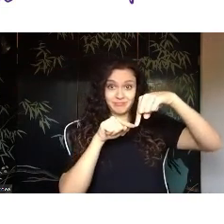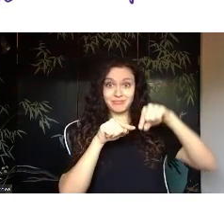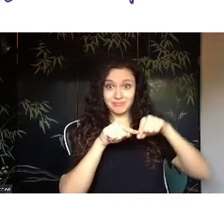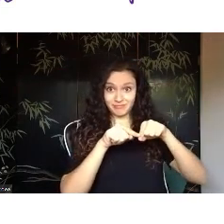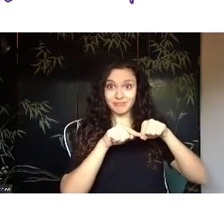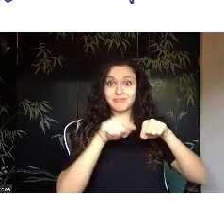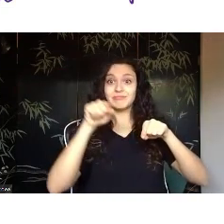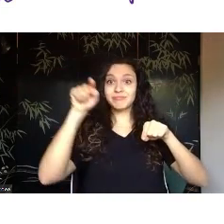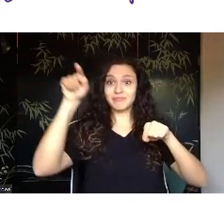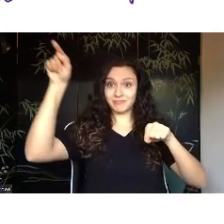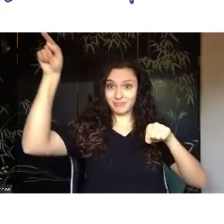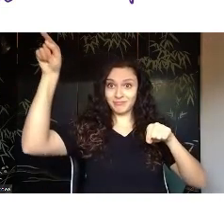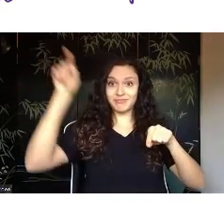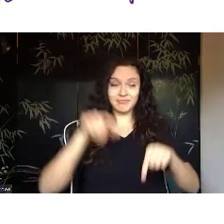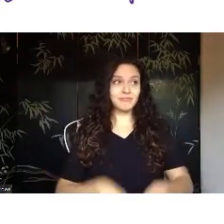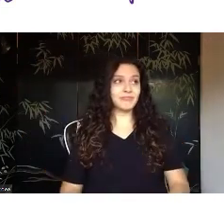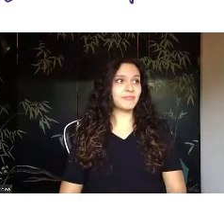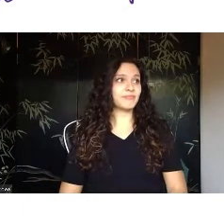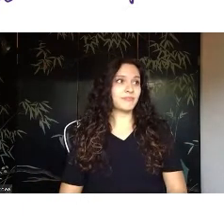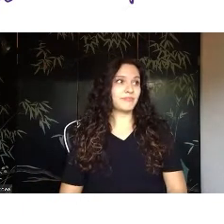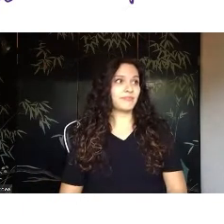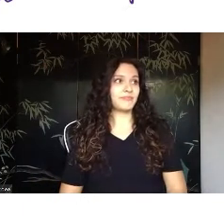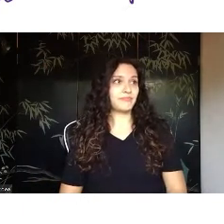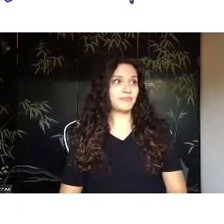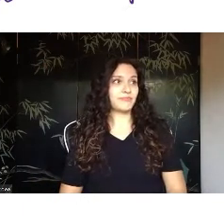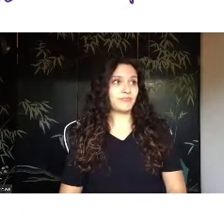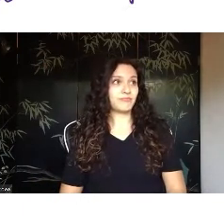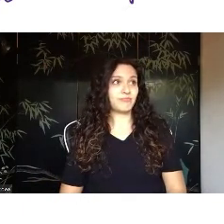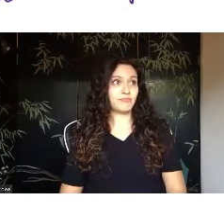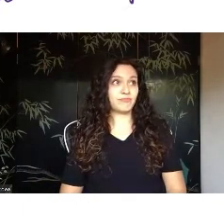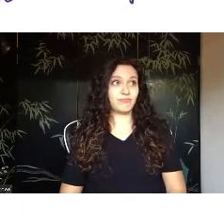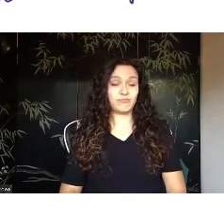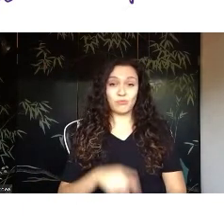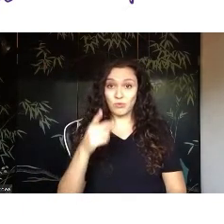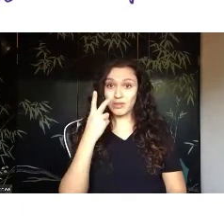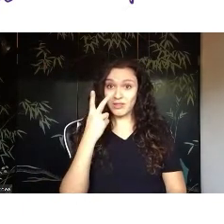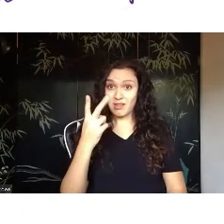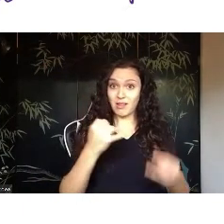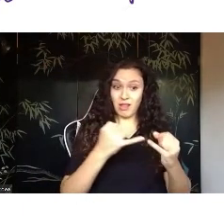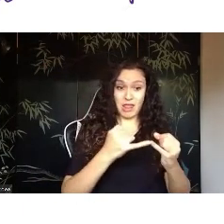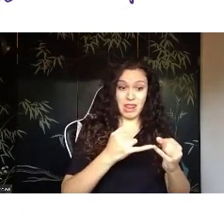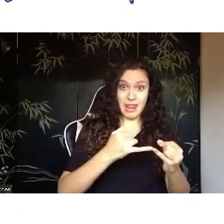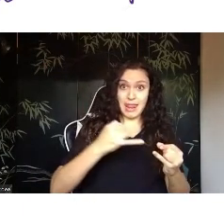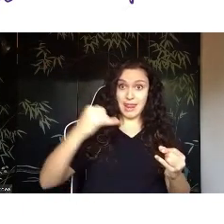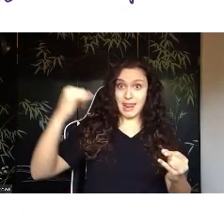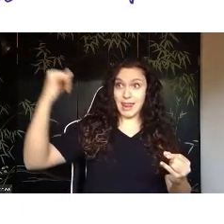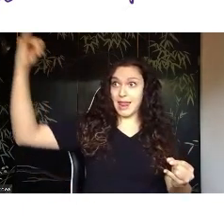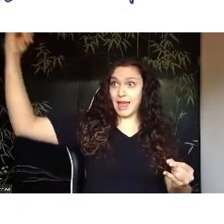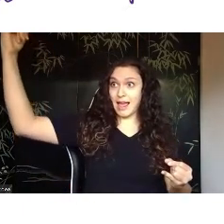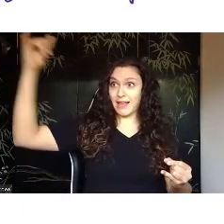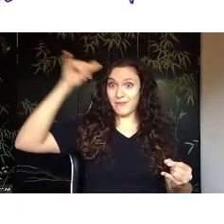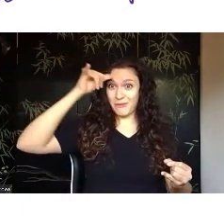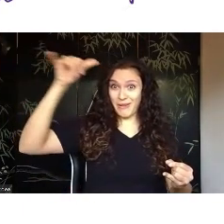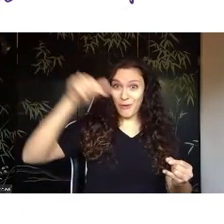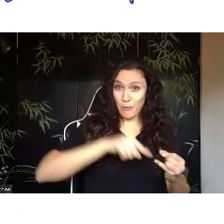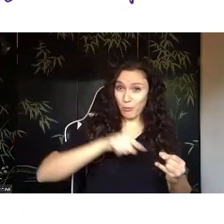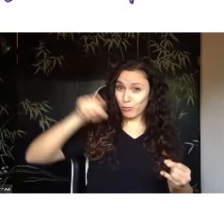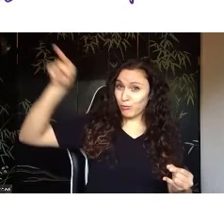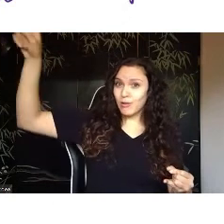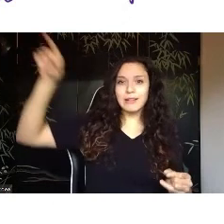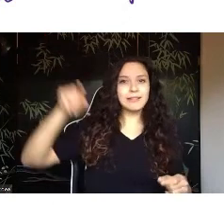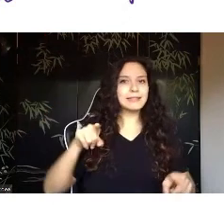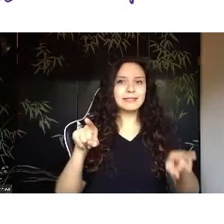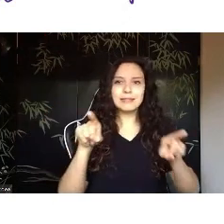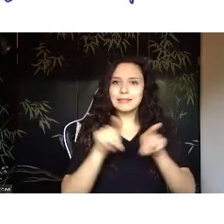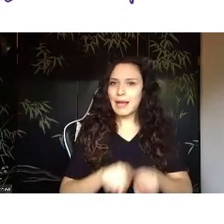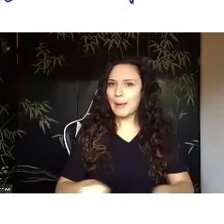Look, it starts right here at the origin. Okay, and if you see it's gonna make a line that goes on forever,